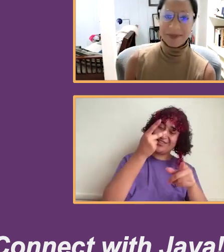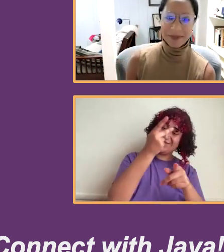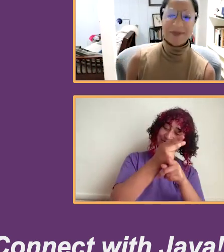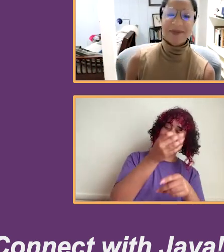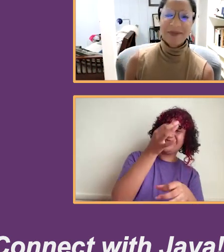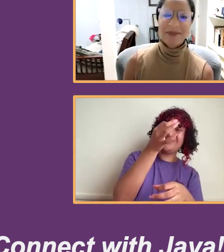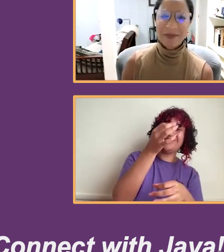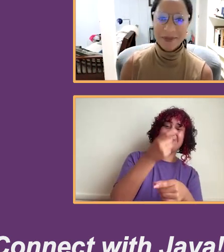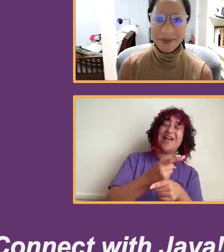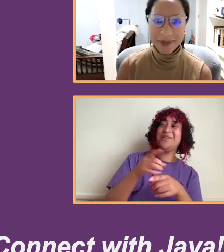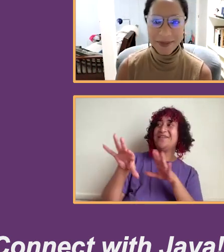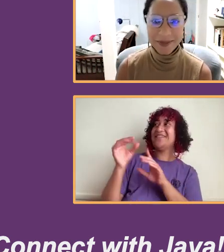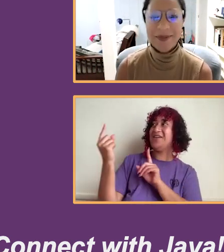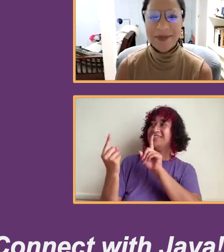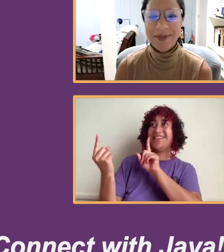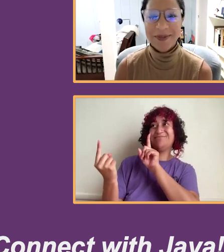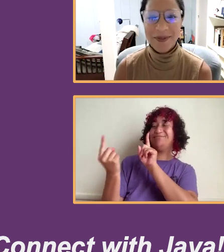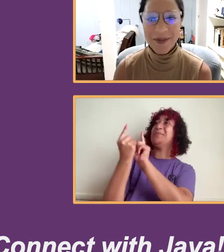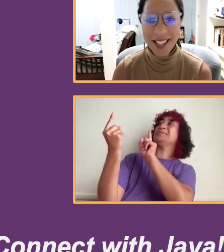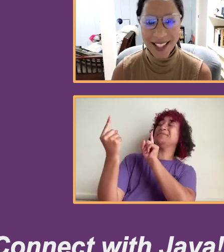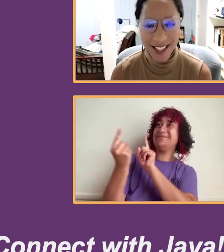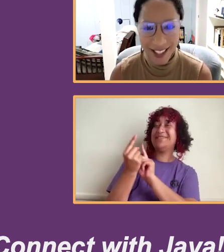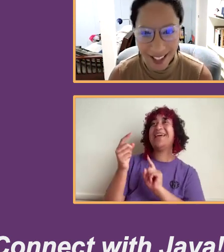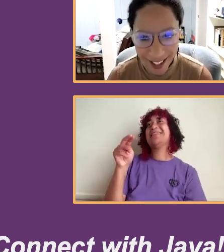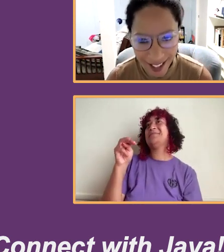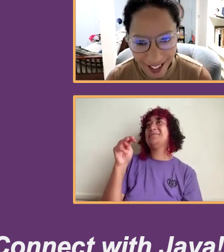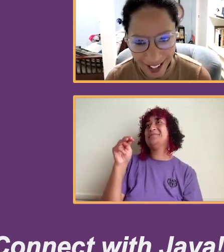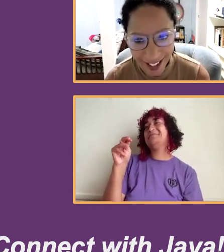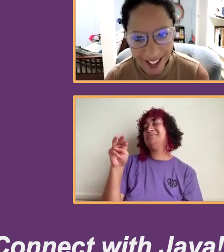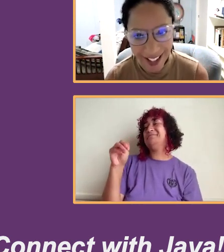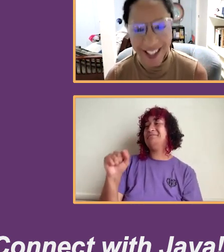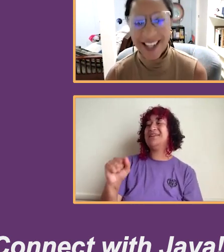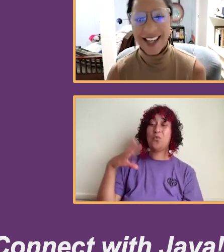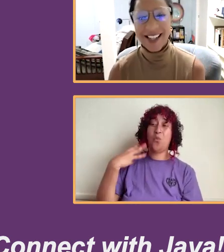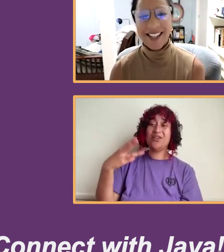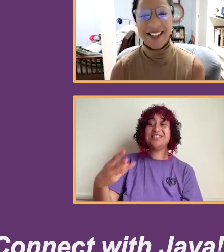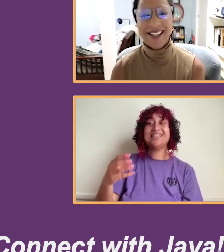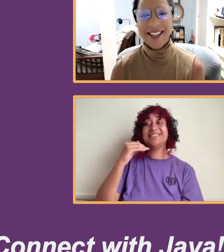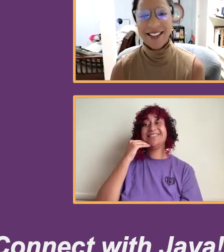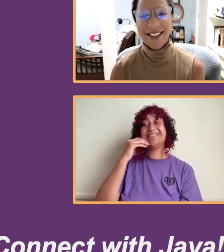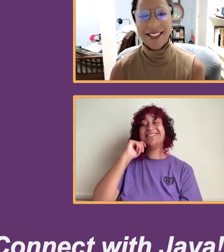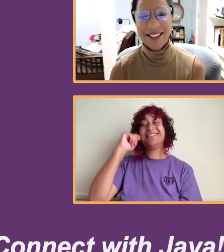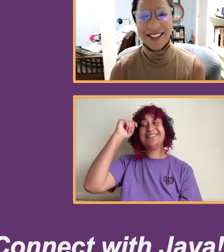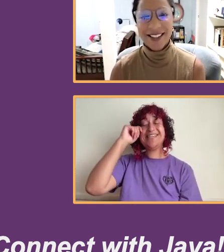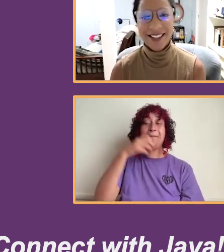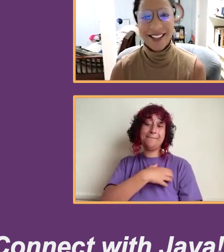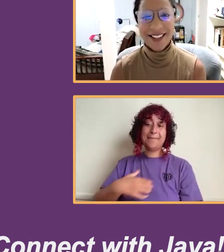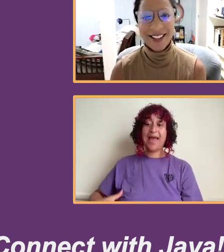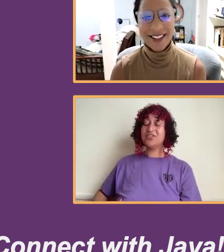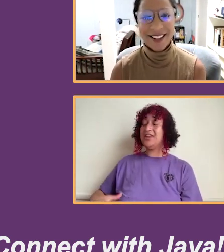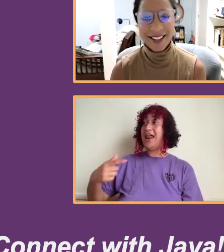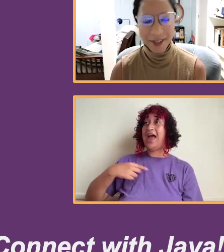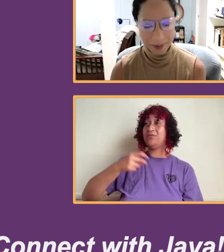other unexpectedly at the Miss Washington teen pageant. And immediately I felt